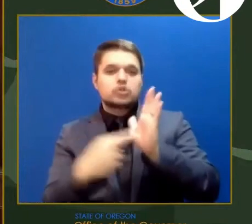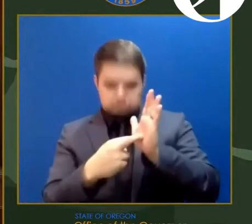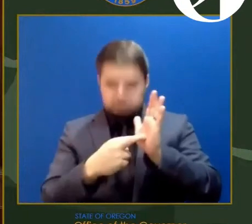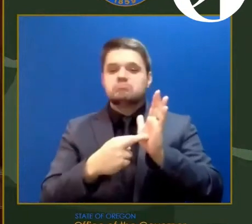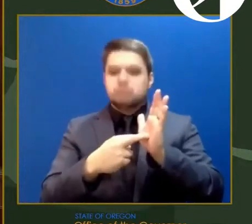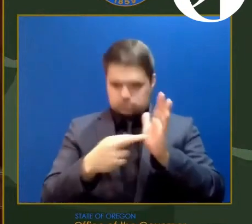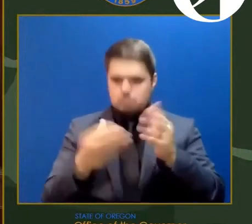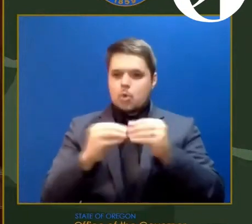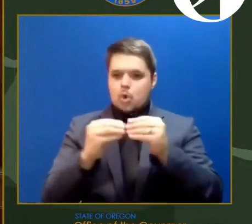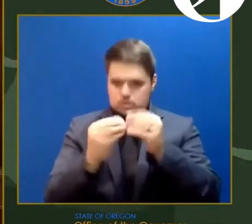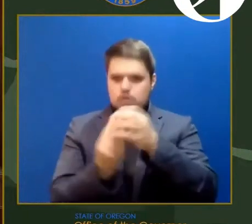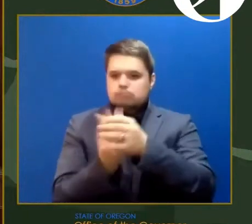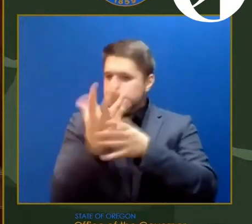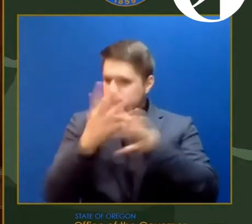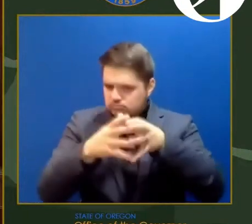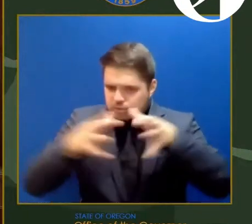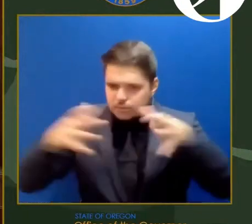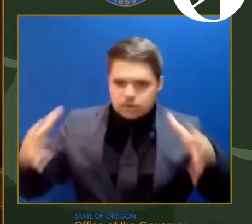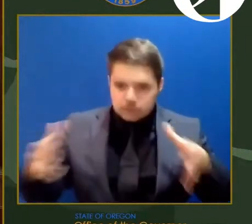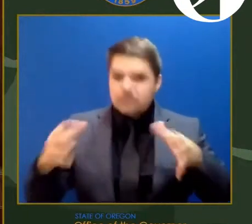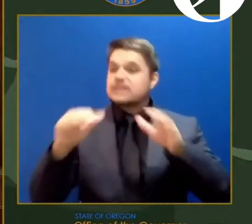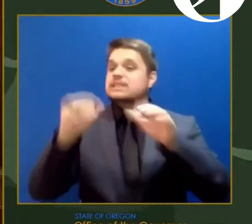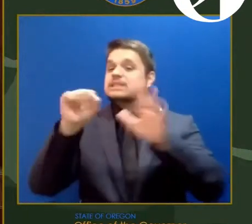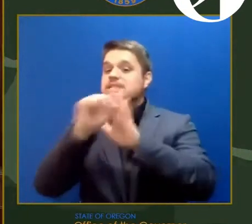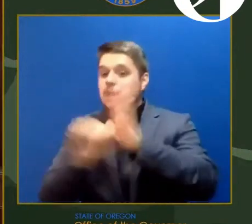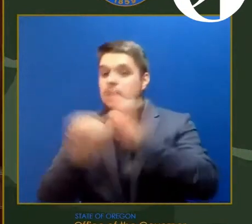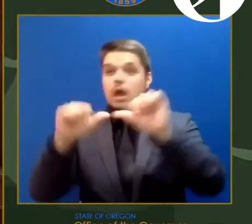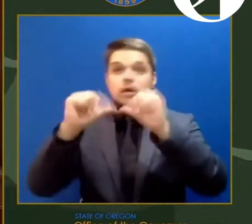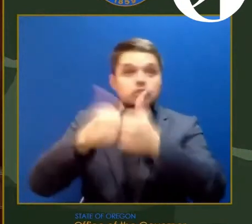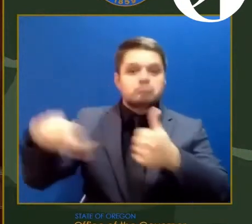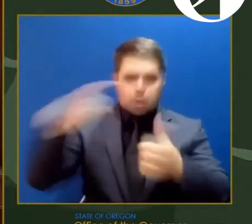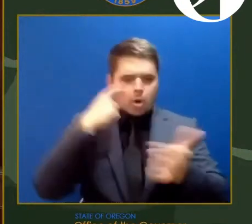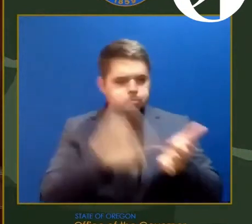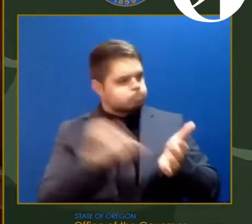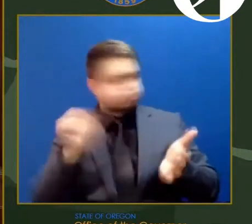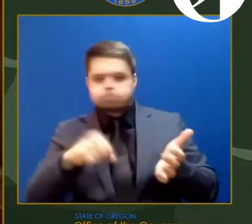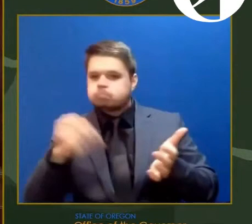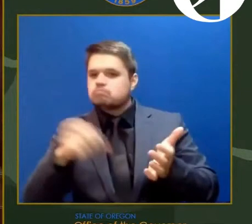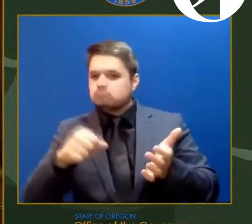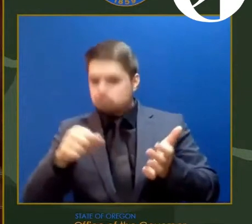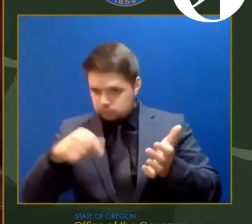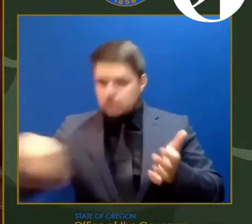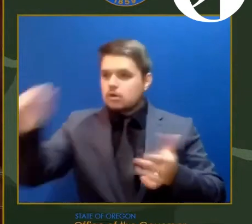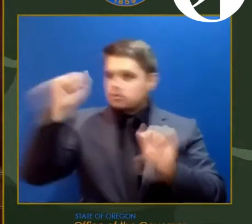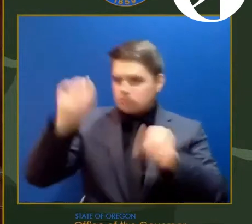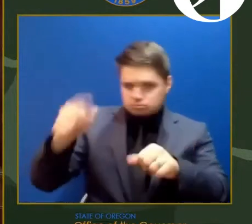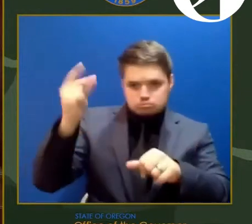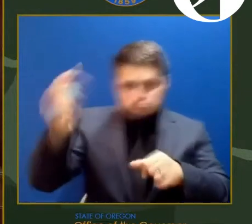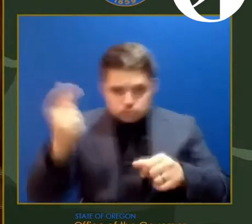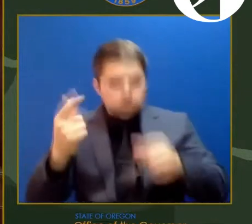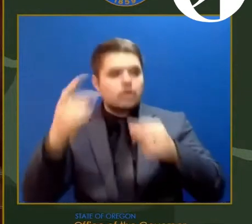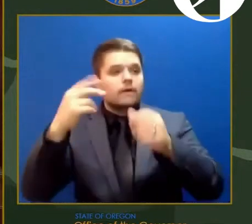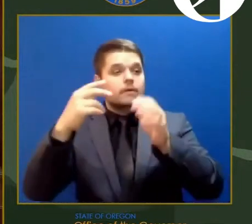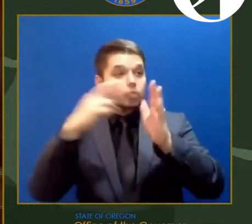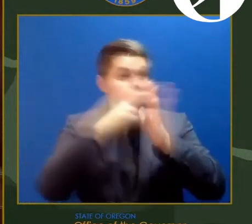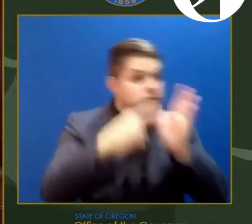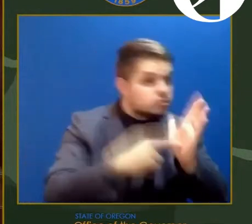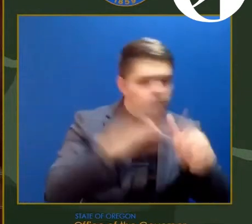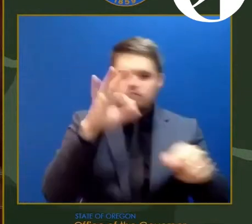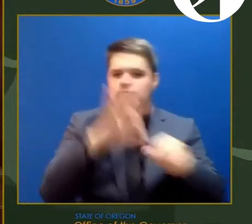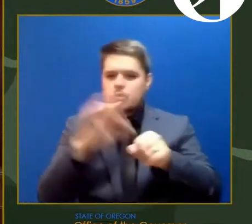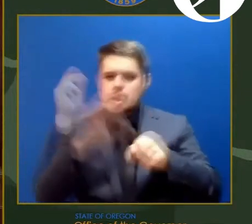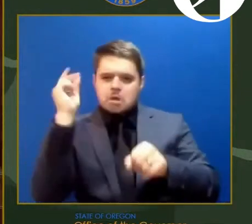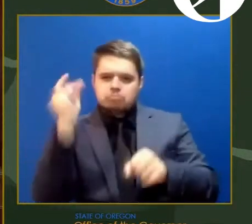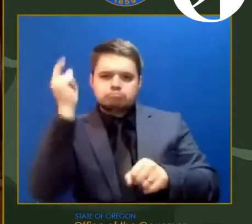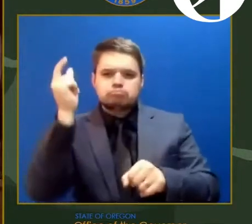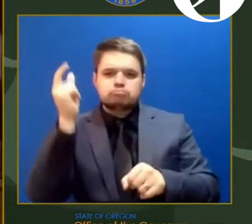fully capture eligible voters' data safely and securely. Why? Because voter registration should